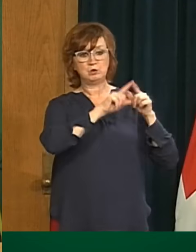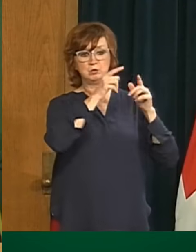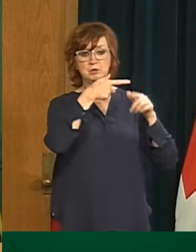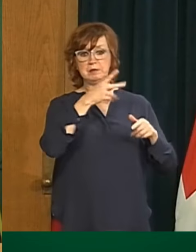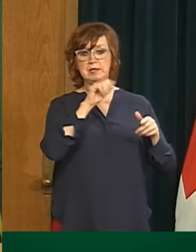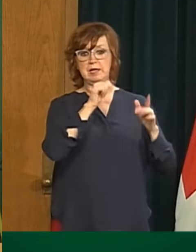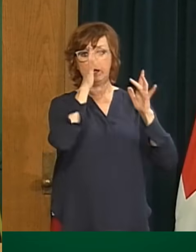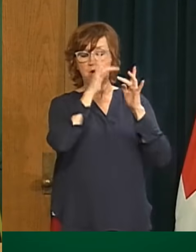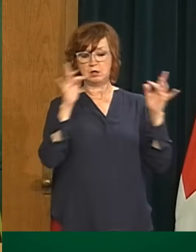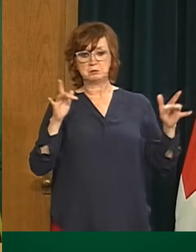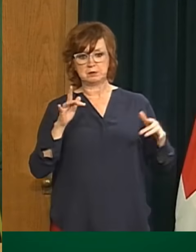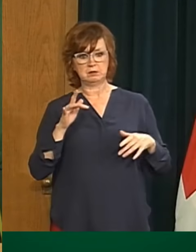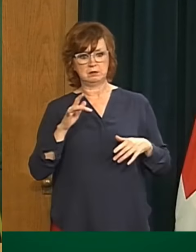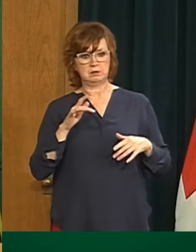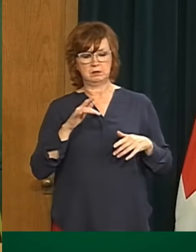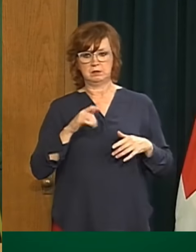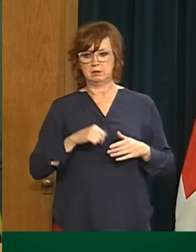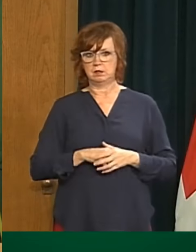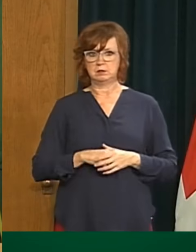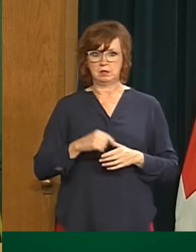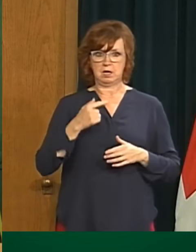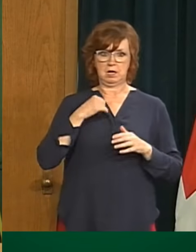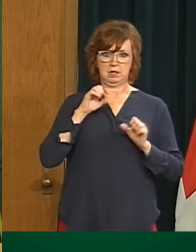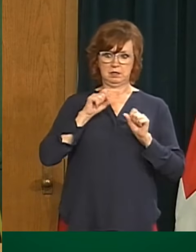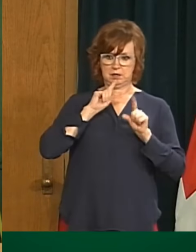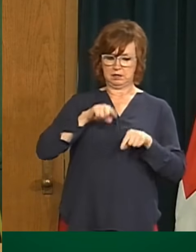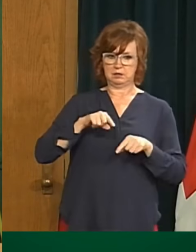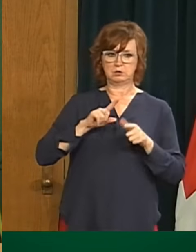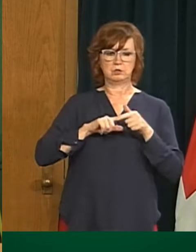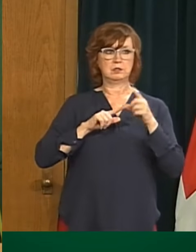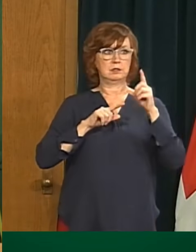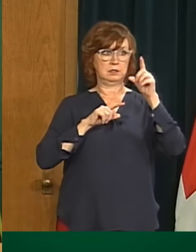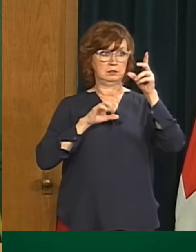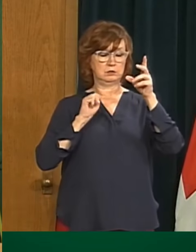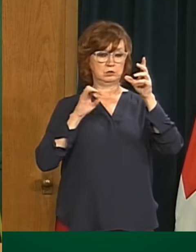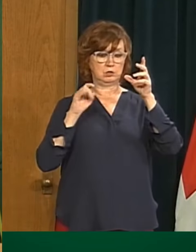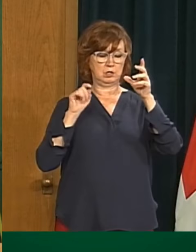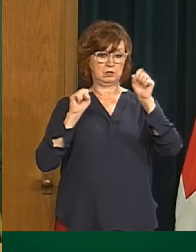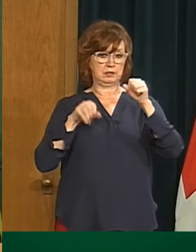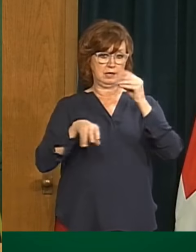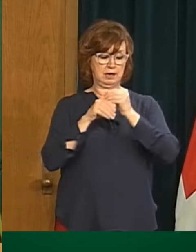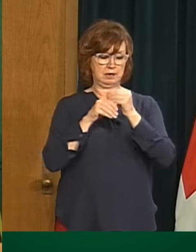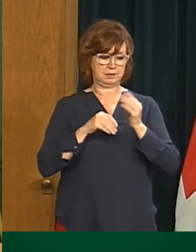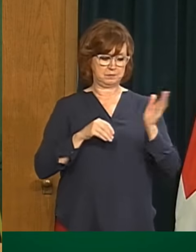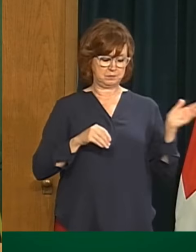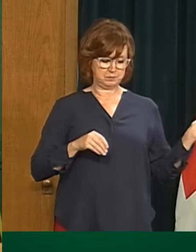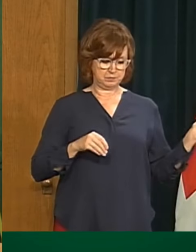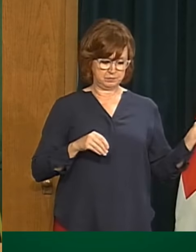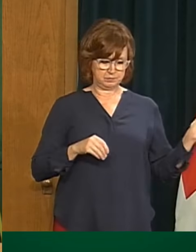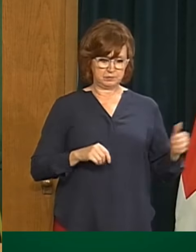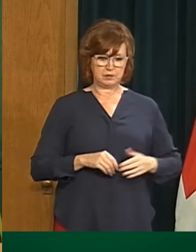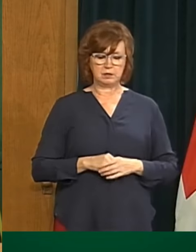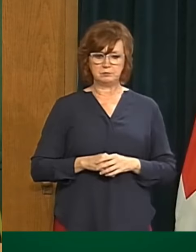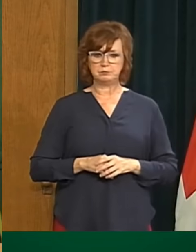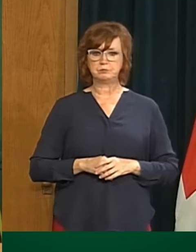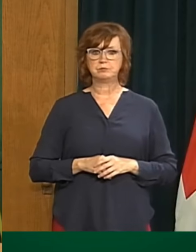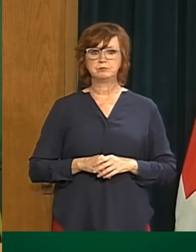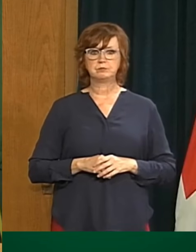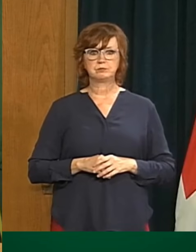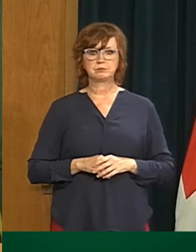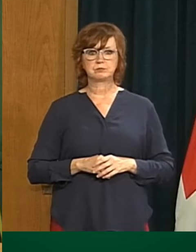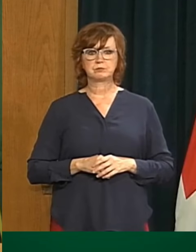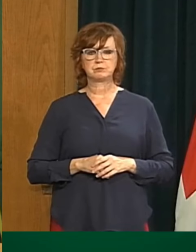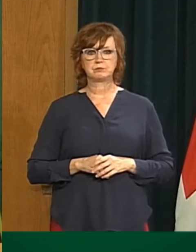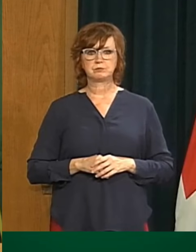pandemic? I would just start, and then I'll let Scott get into more details. I would say, from a governance